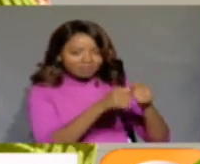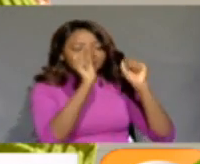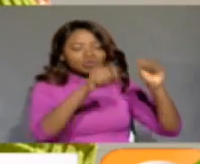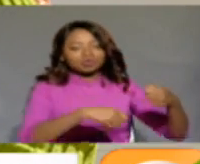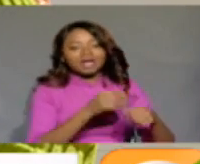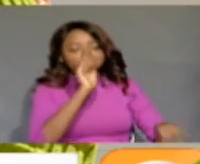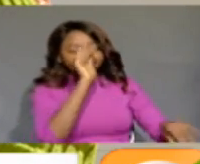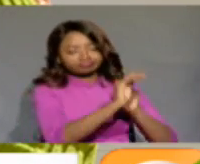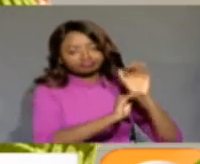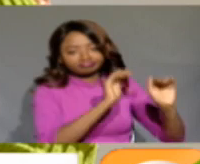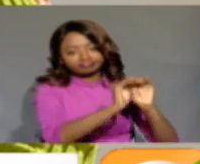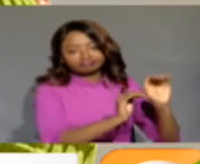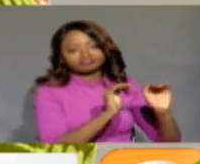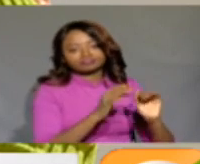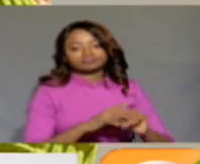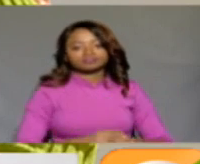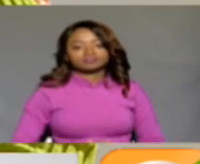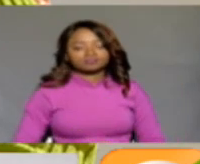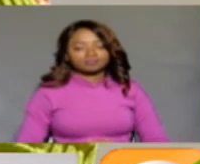like